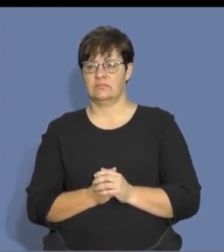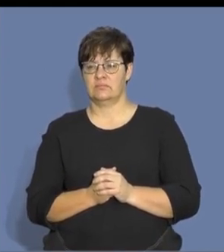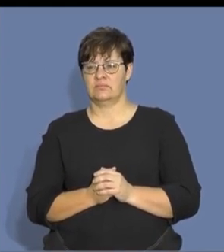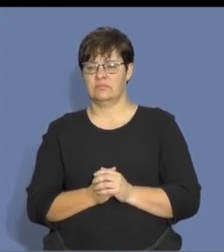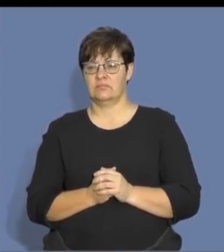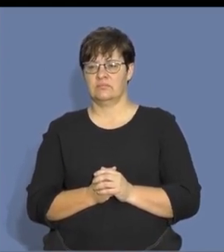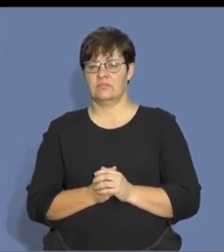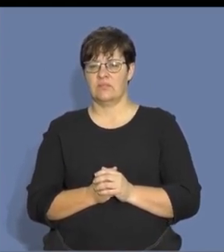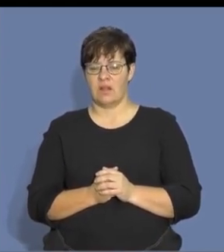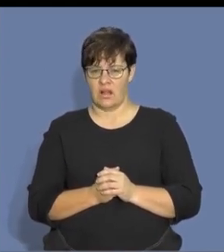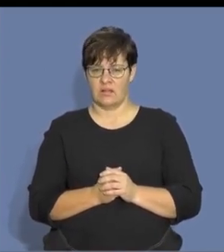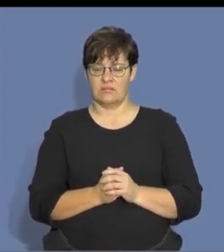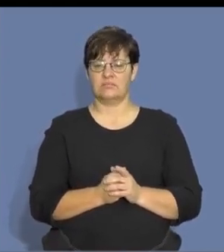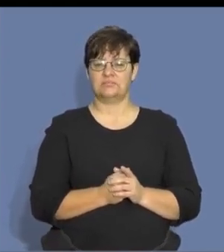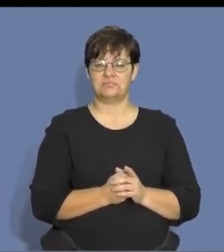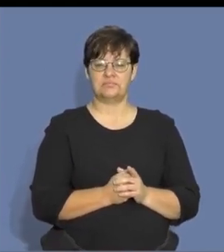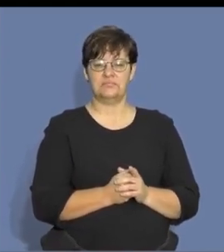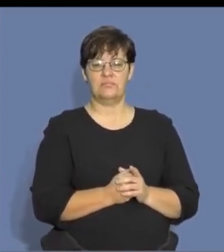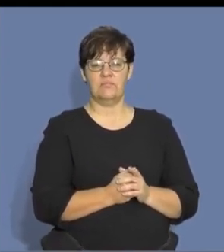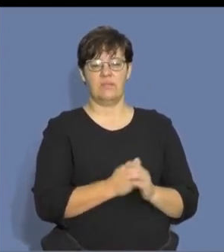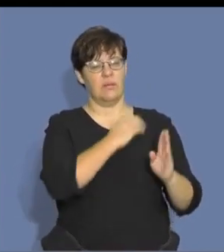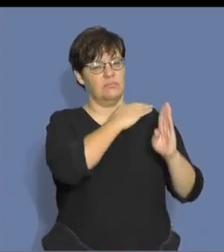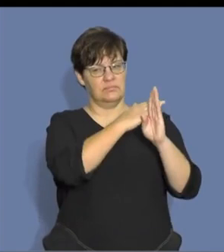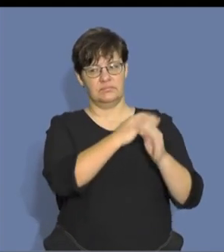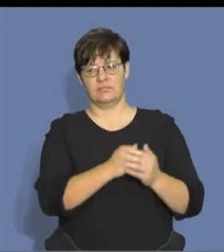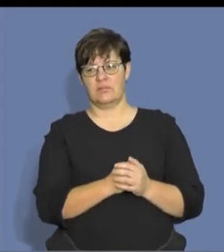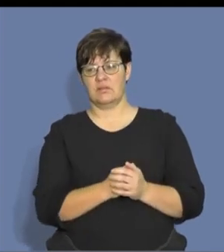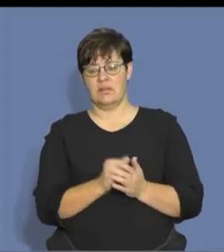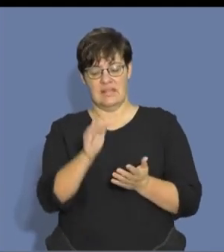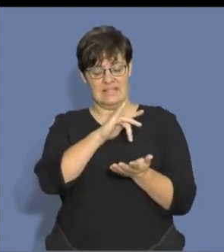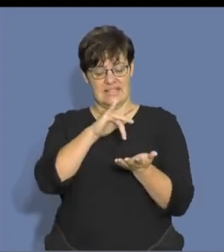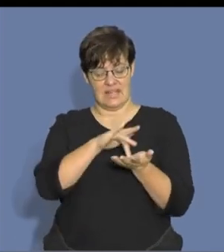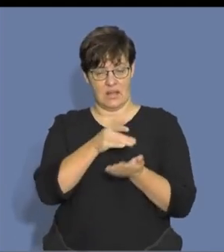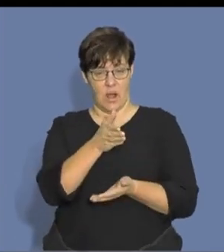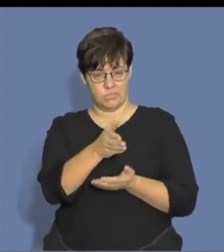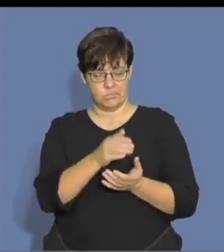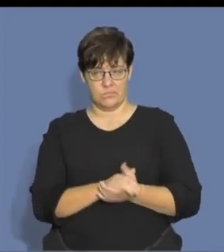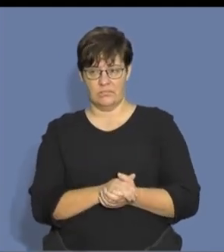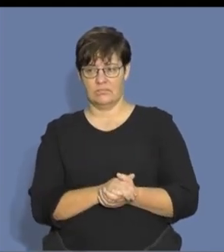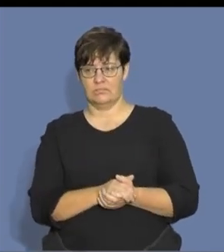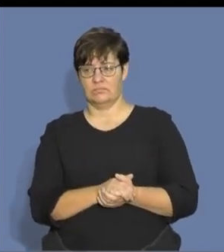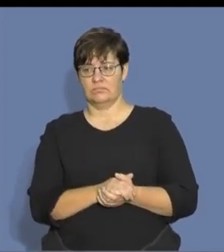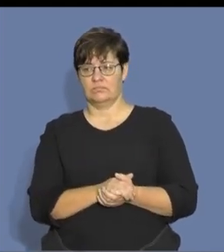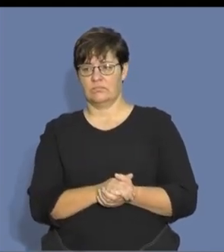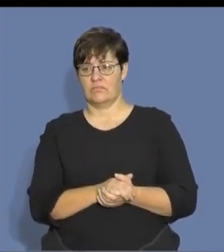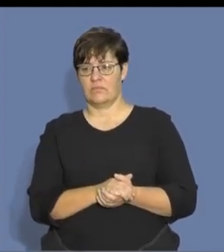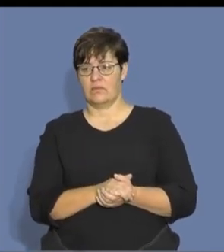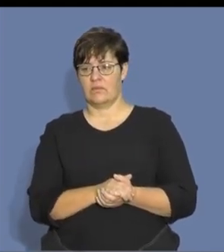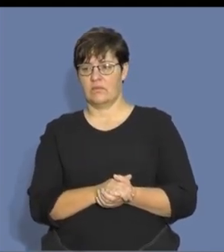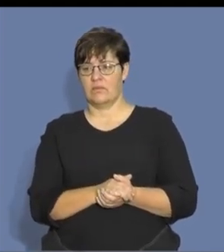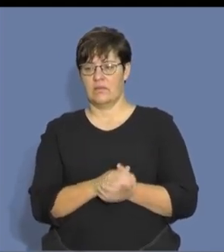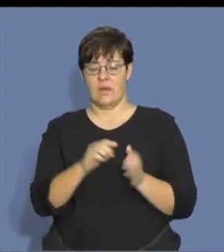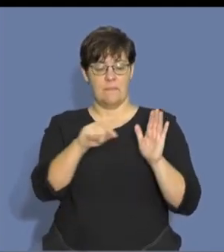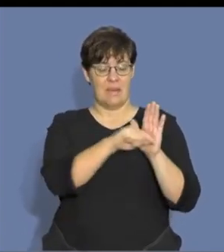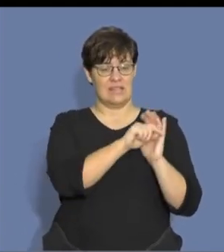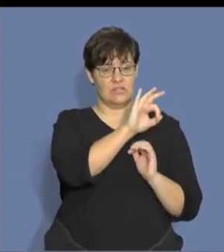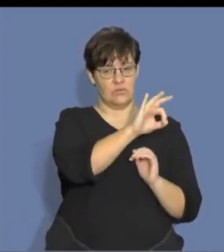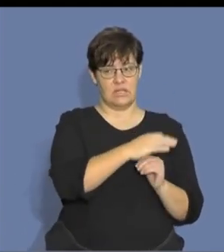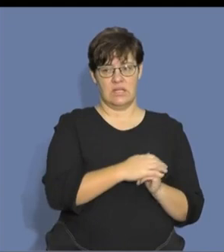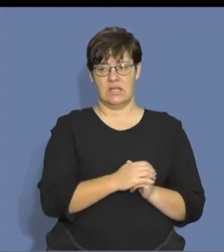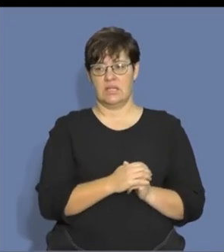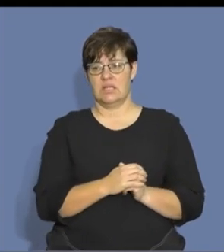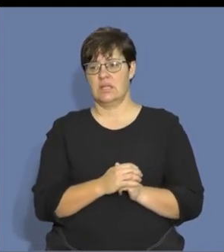be to draw our Cartesian plane. It's going to be to put the center in. It's going to be to draw the points -3